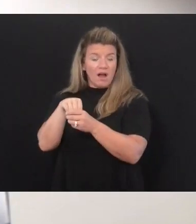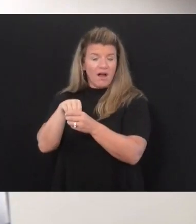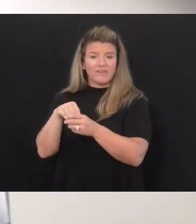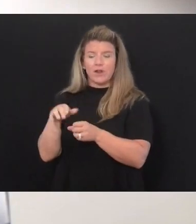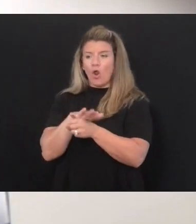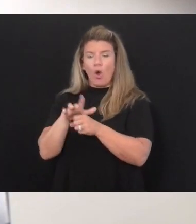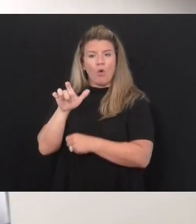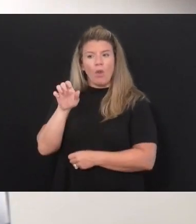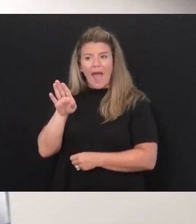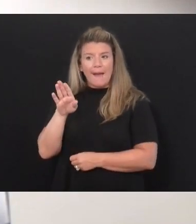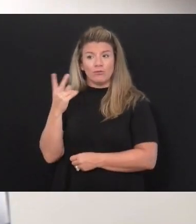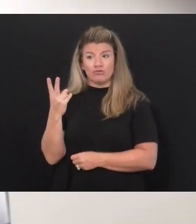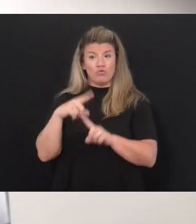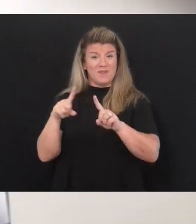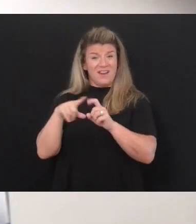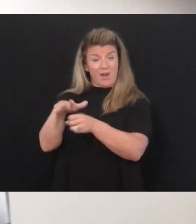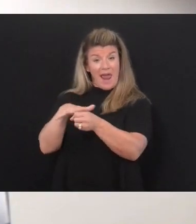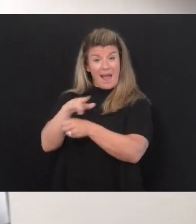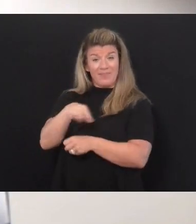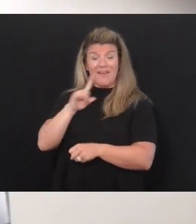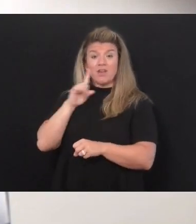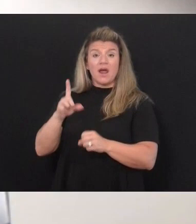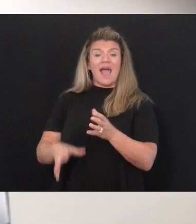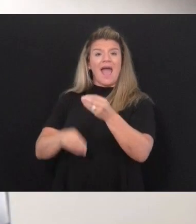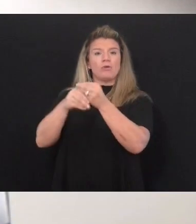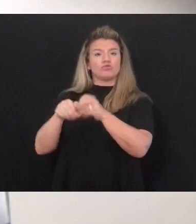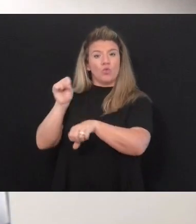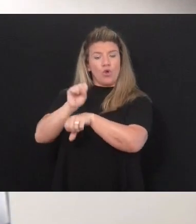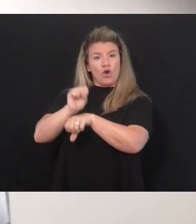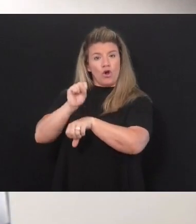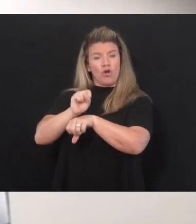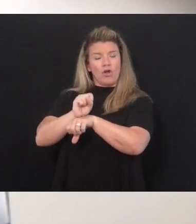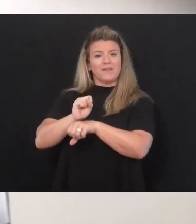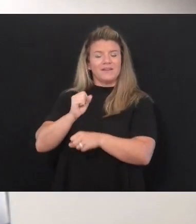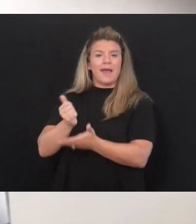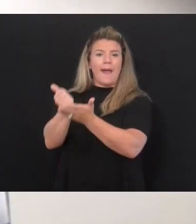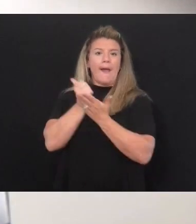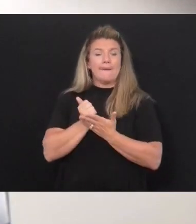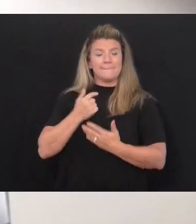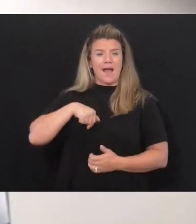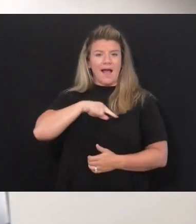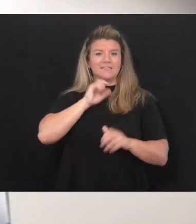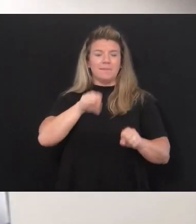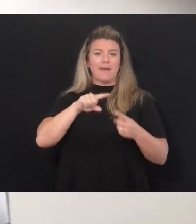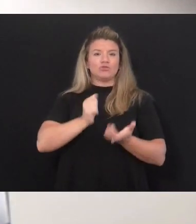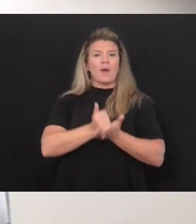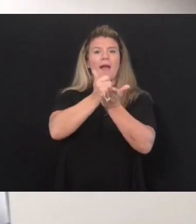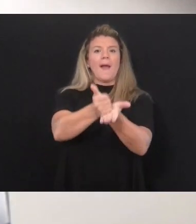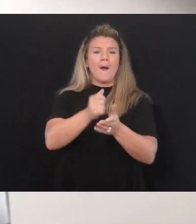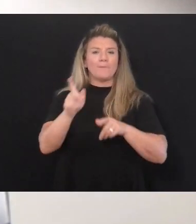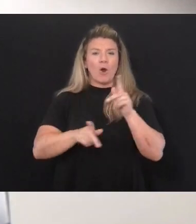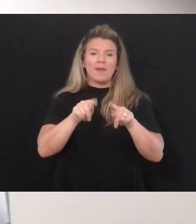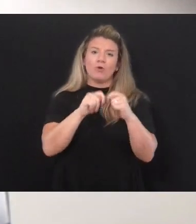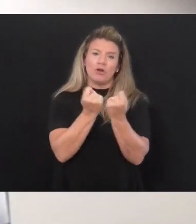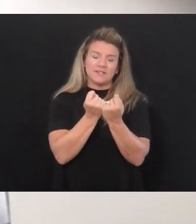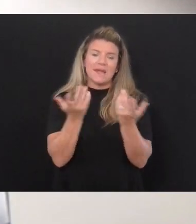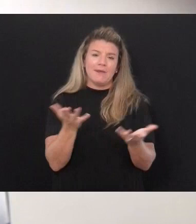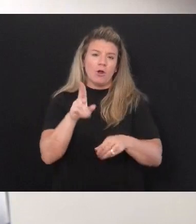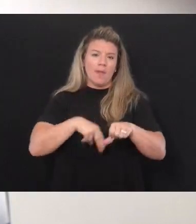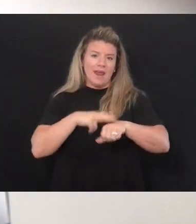we control the rate of spread of the COVID virus to protect our vulnerable citizens, to protect